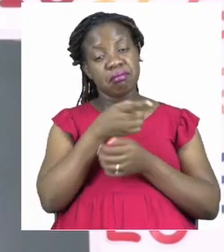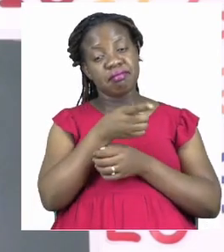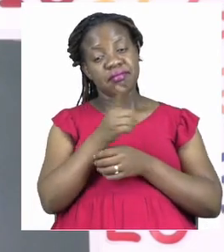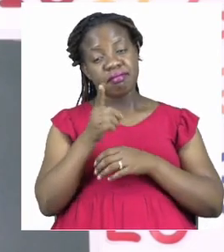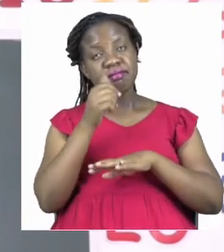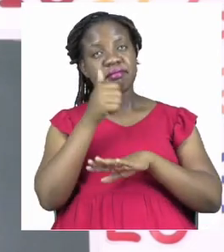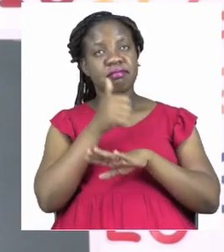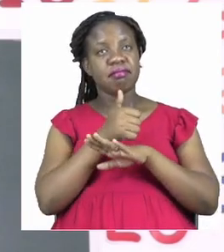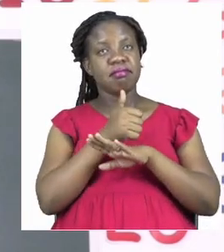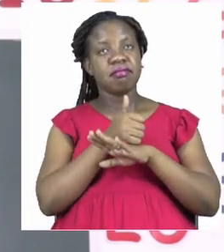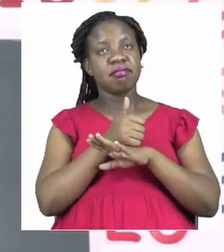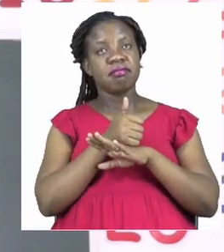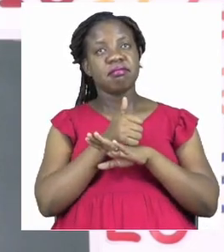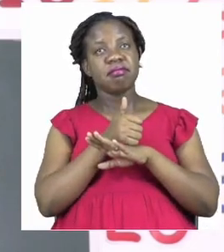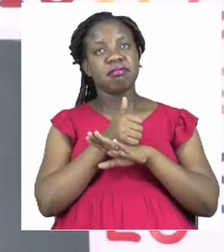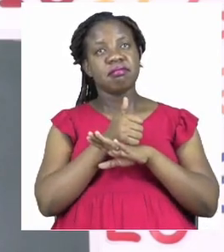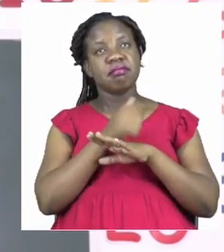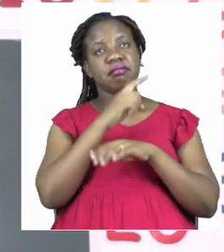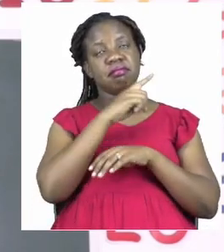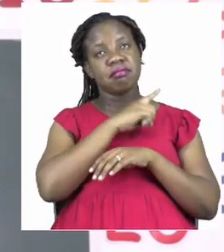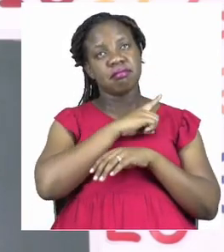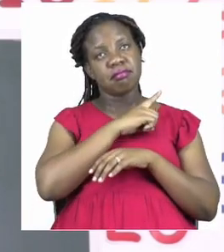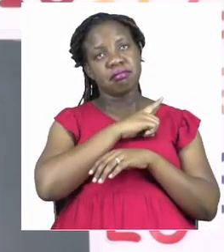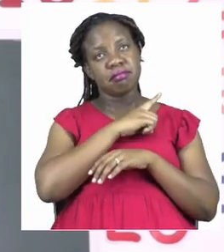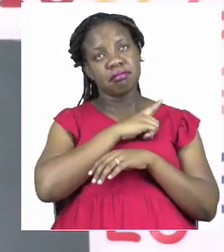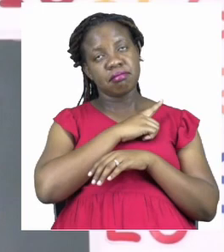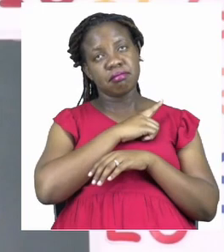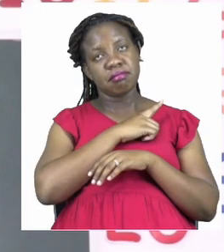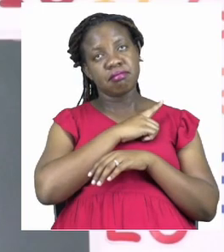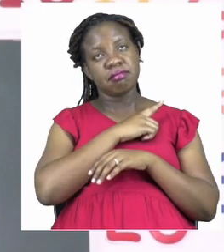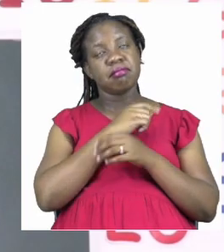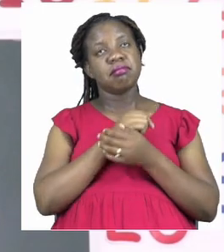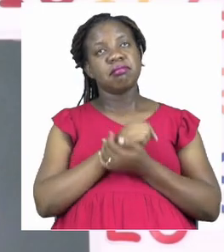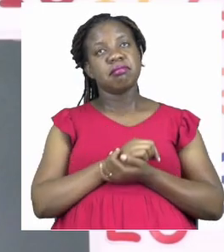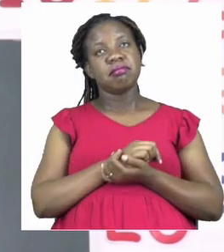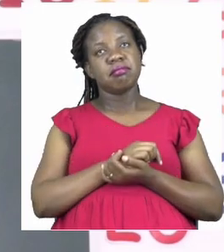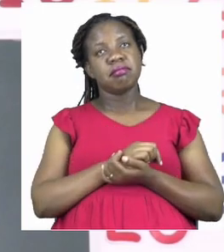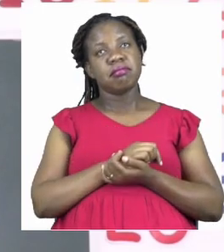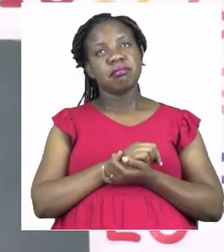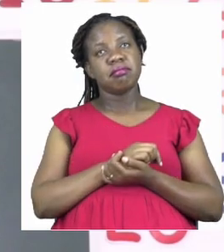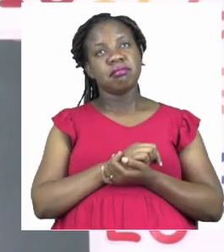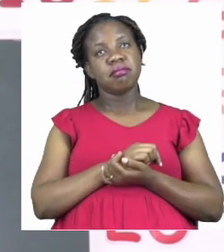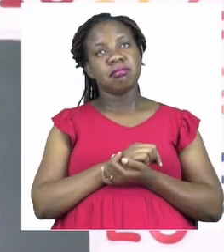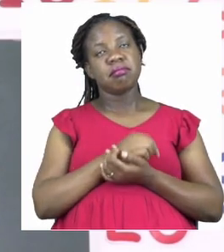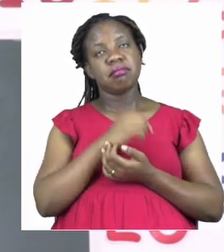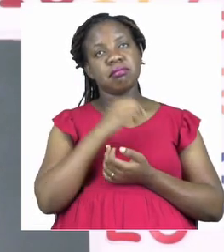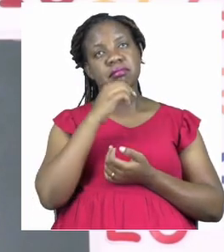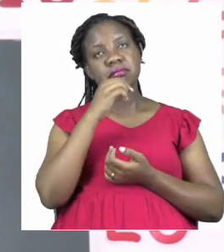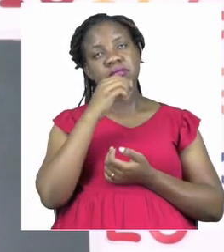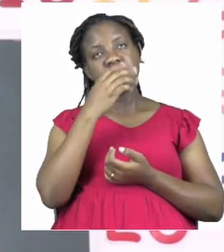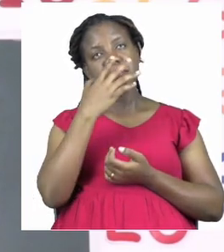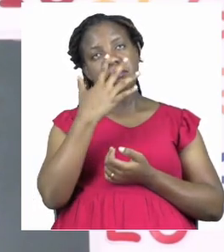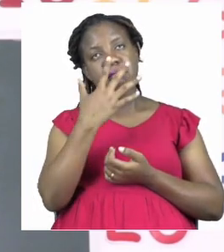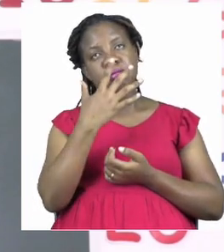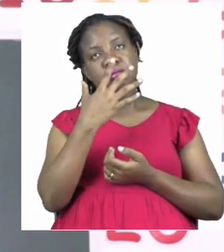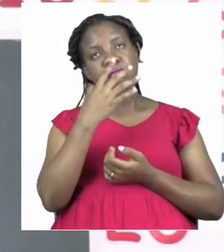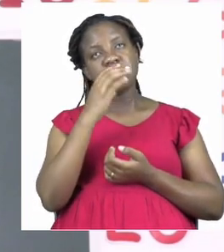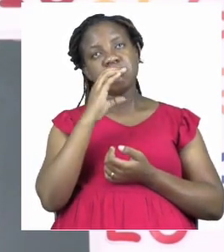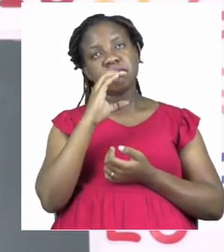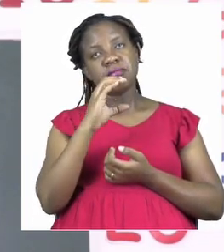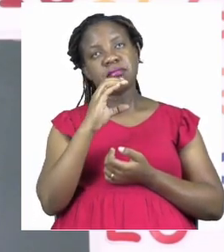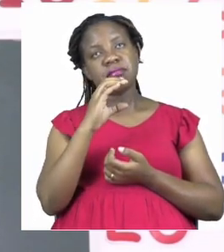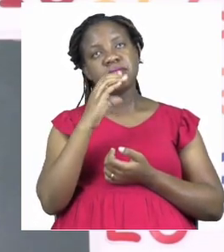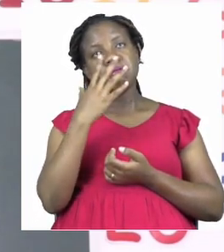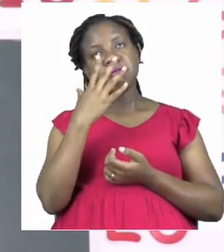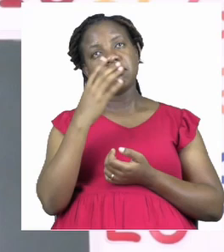go. 5, 10, 15, 20. So we know that